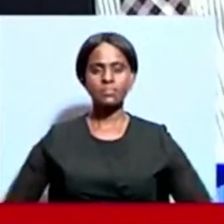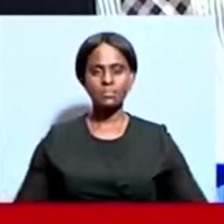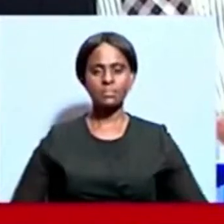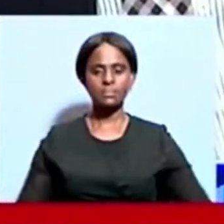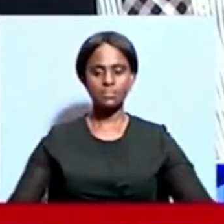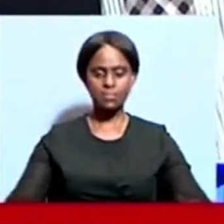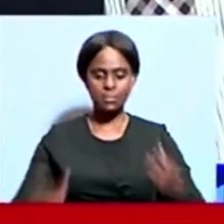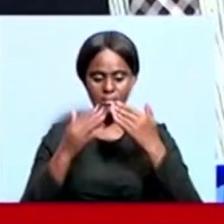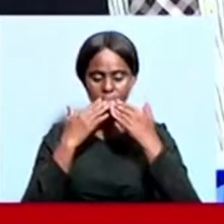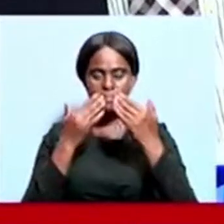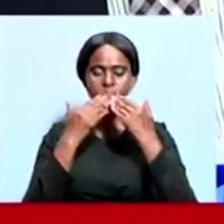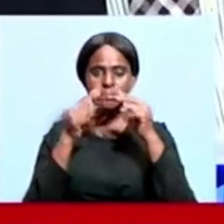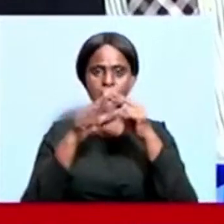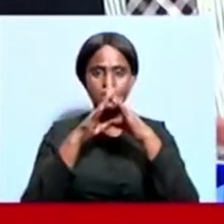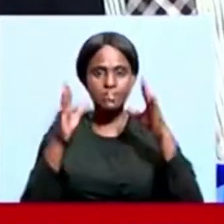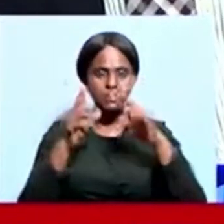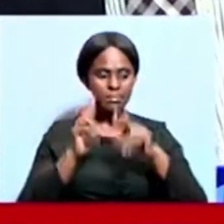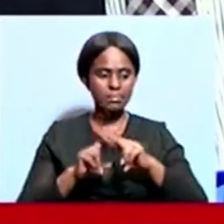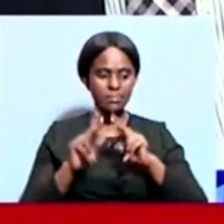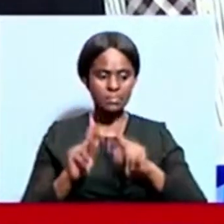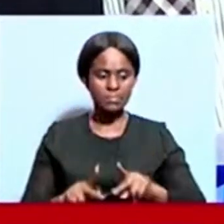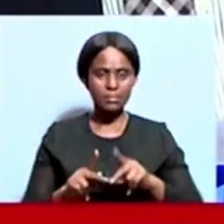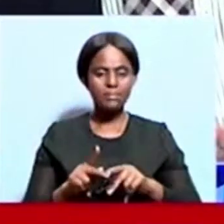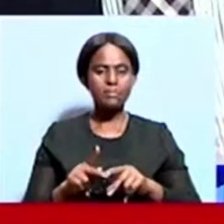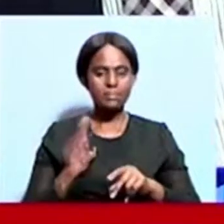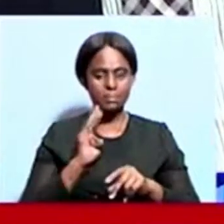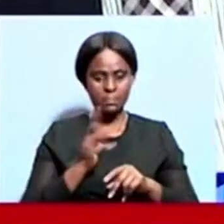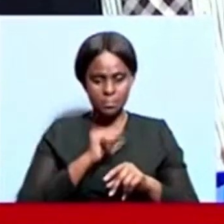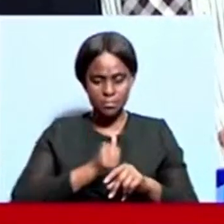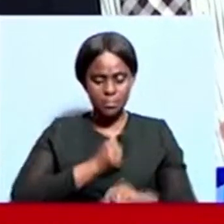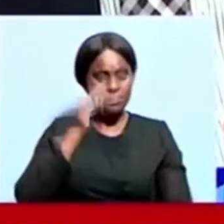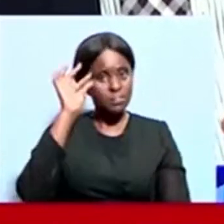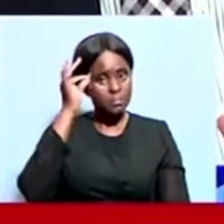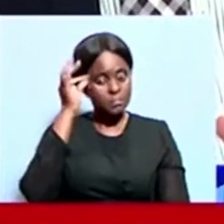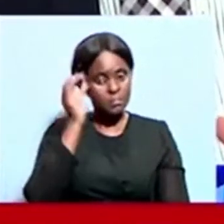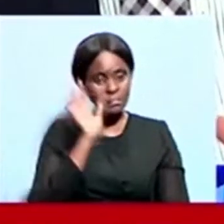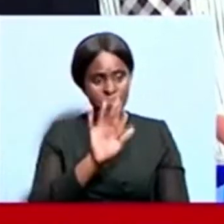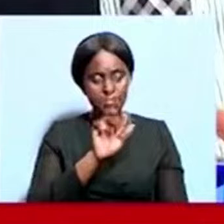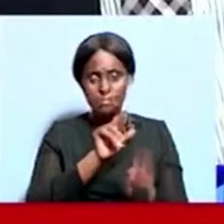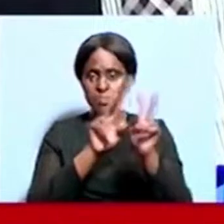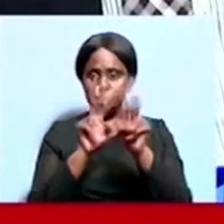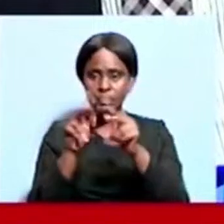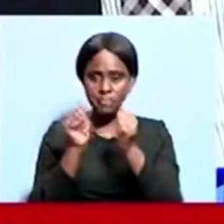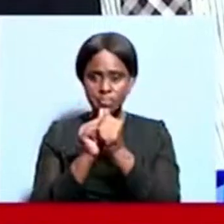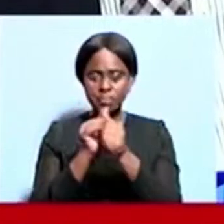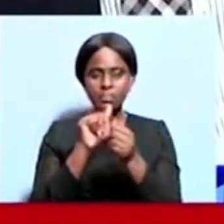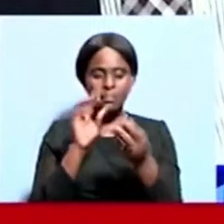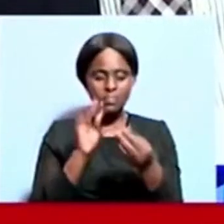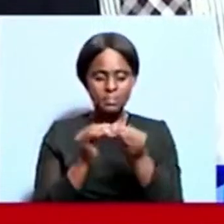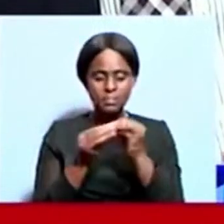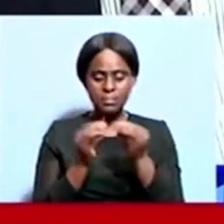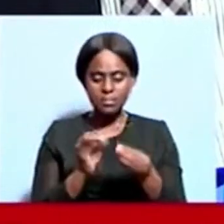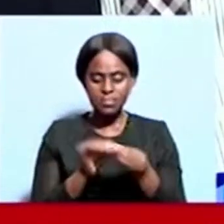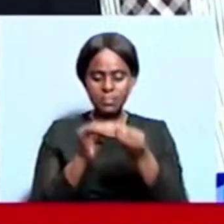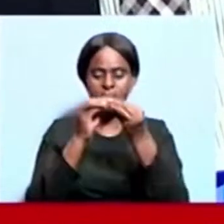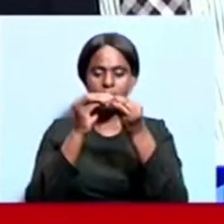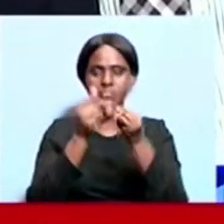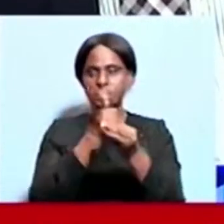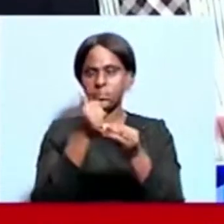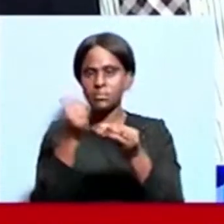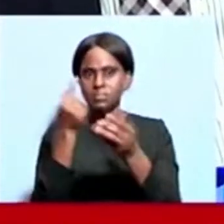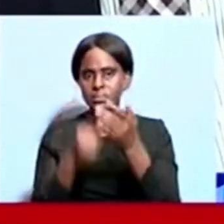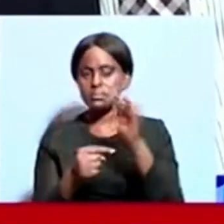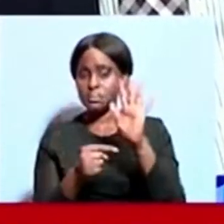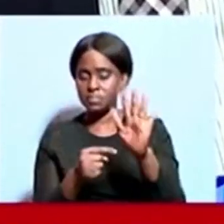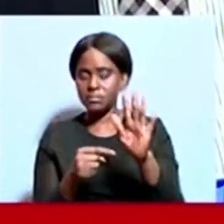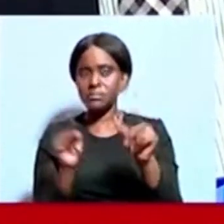Thank you very much, Chair. I think we noted your observation in terms of the number. I think the rest of them are there